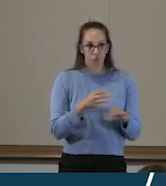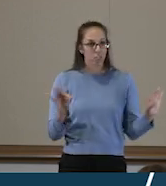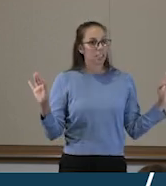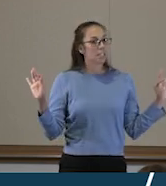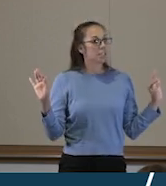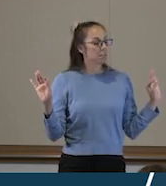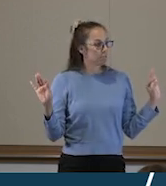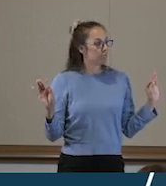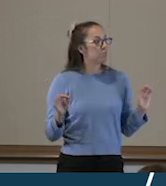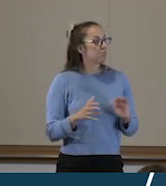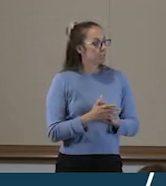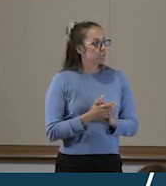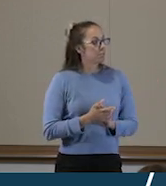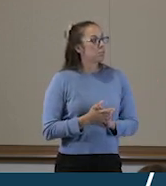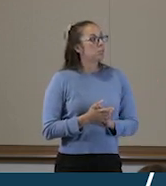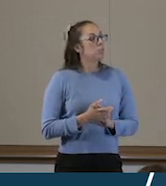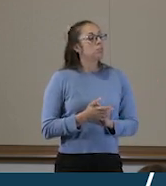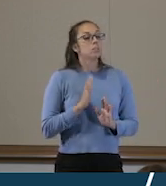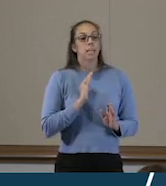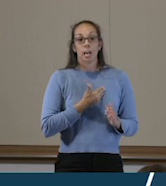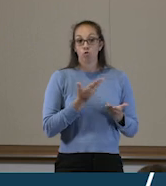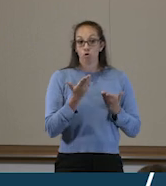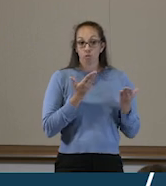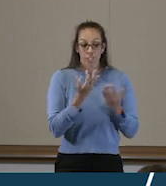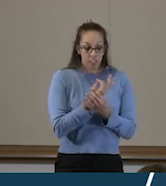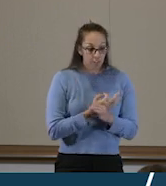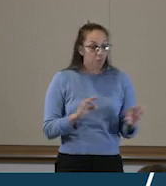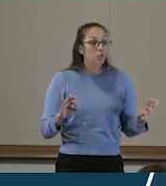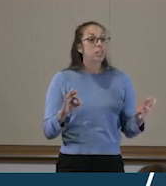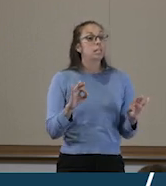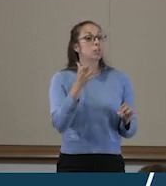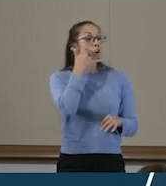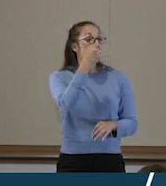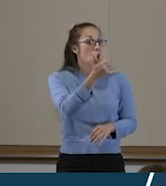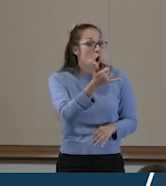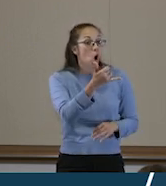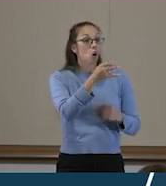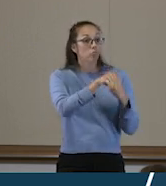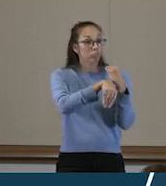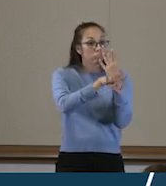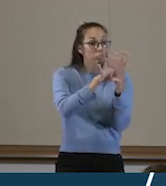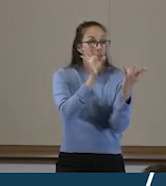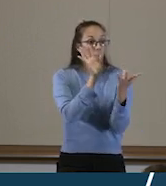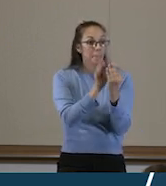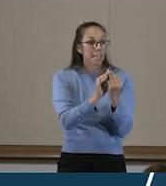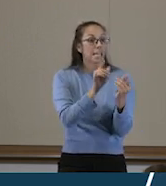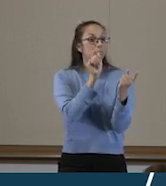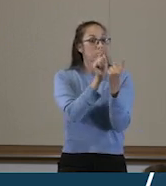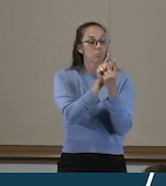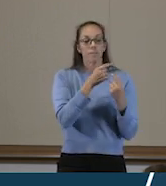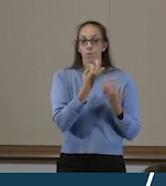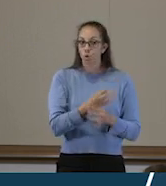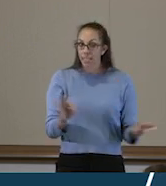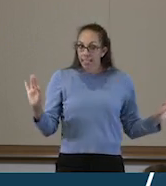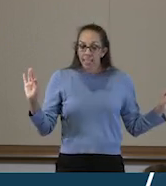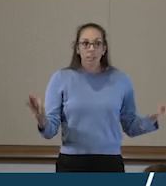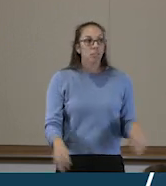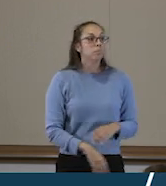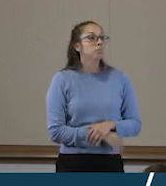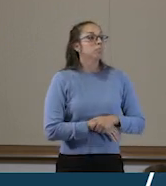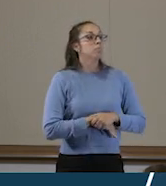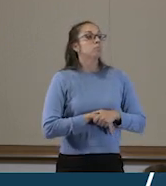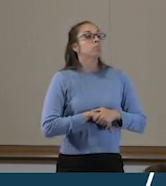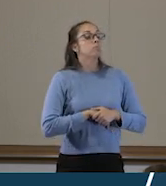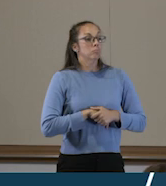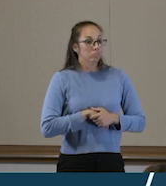So our services are completely free. Every time you get on a call with me, it's completely free. And we